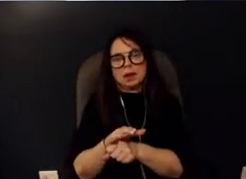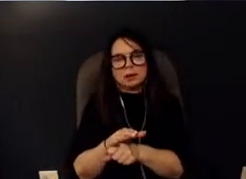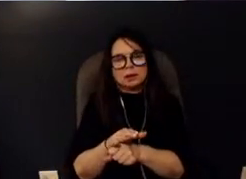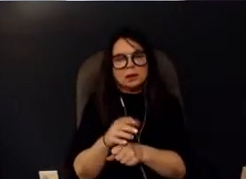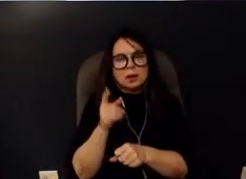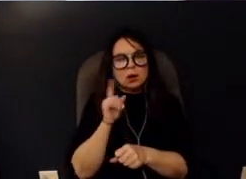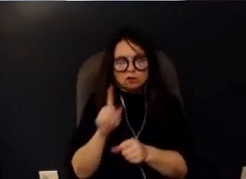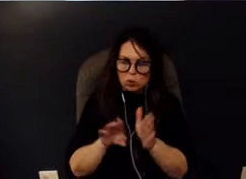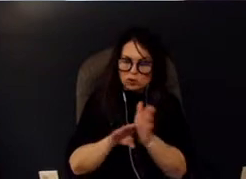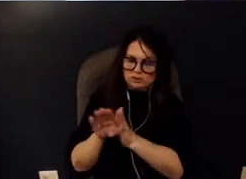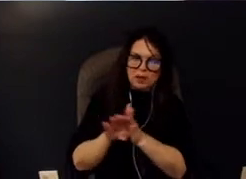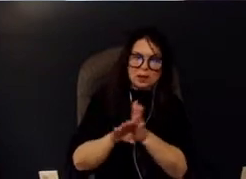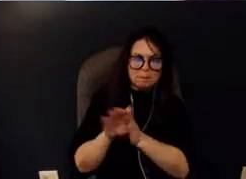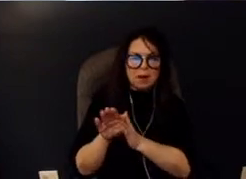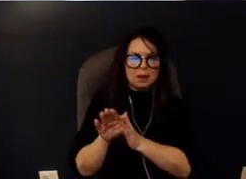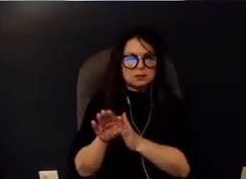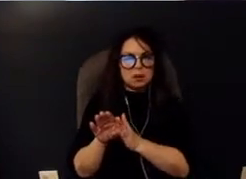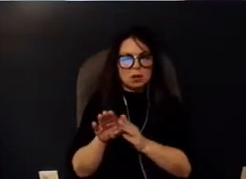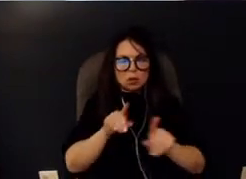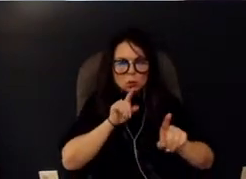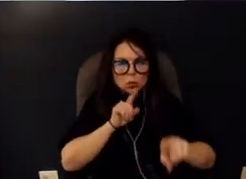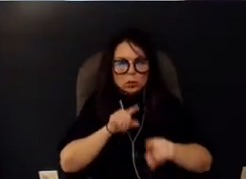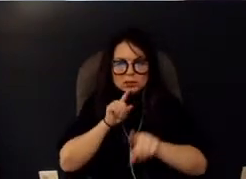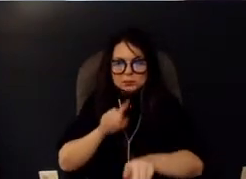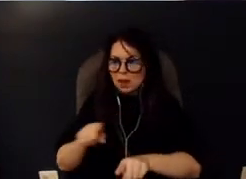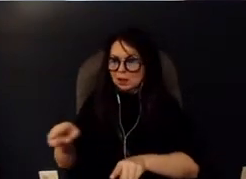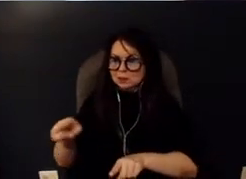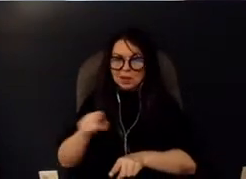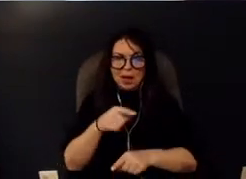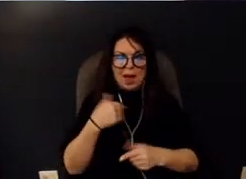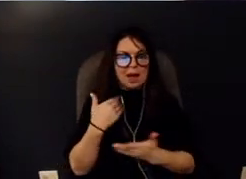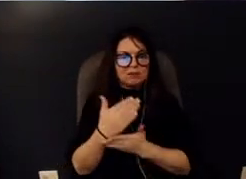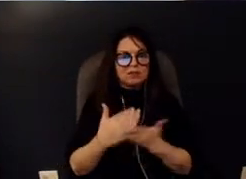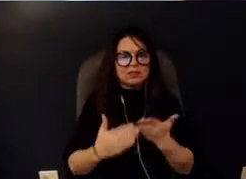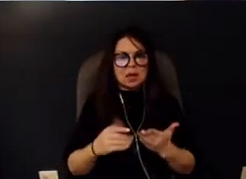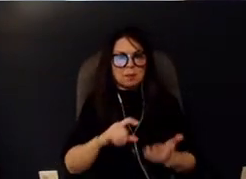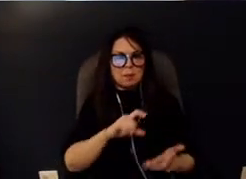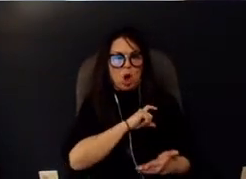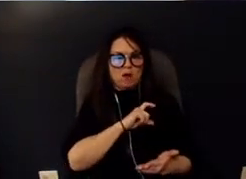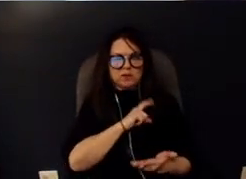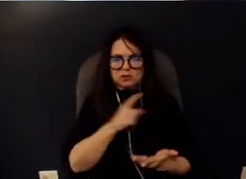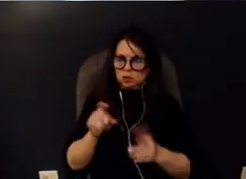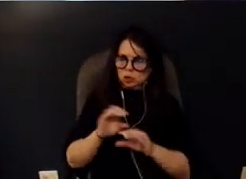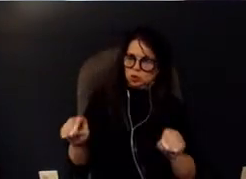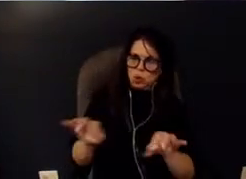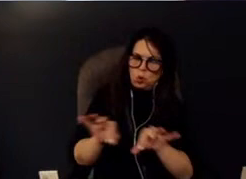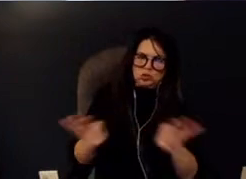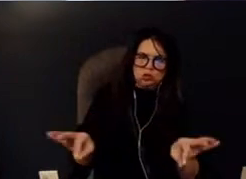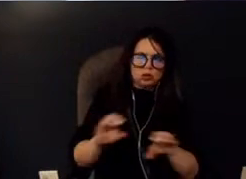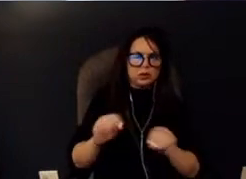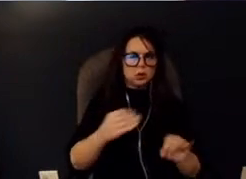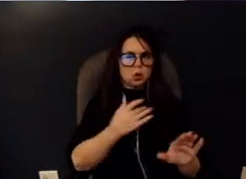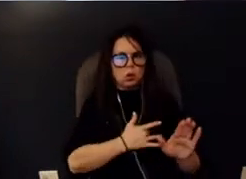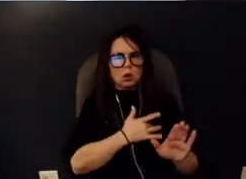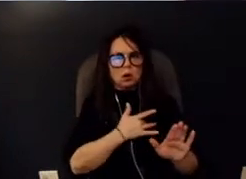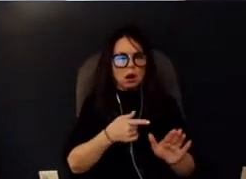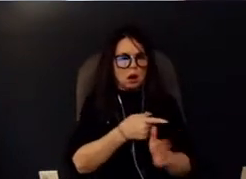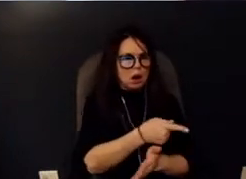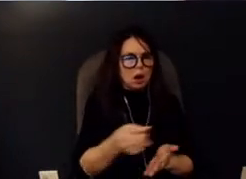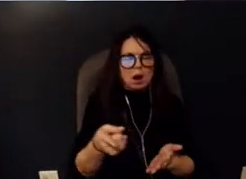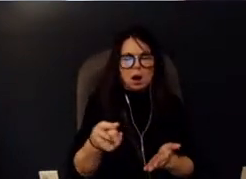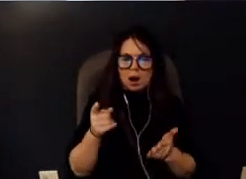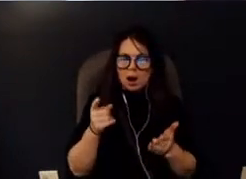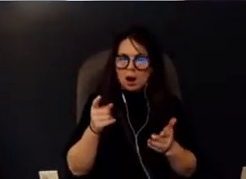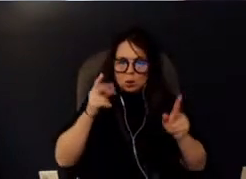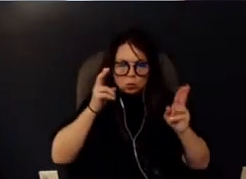include sworn officers with guns, a homeless person's response that respects people's humanity. And